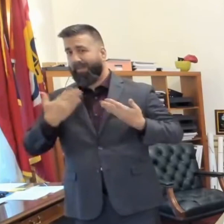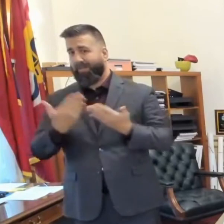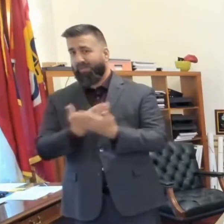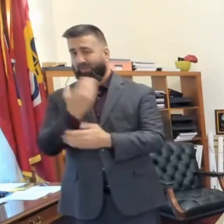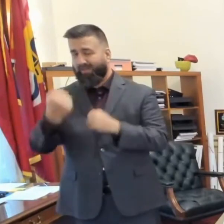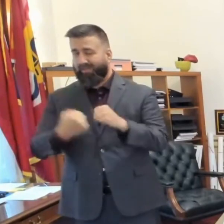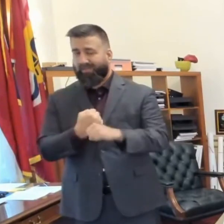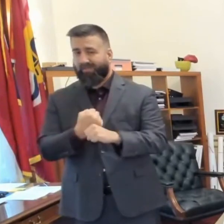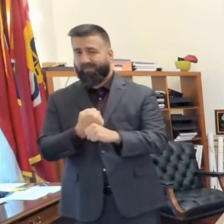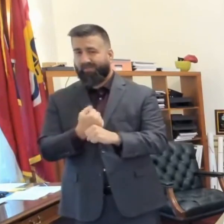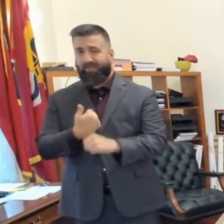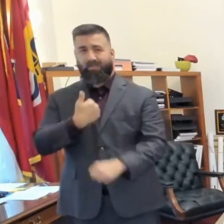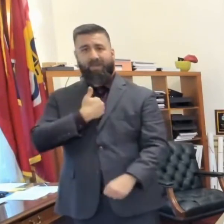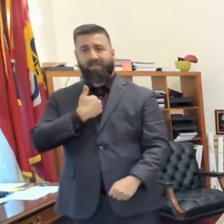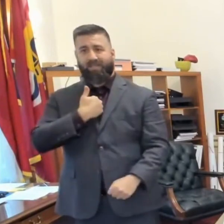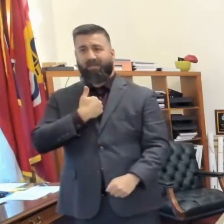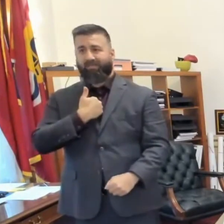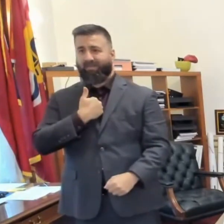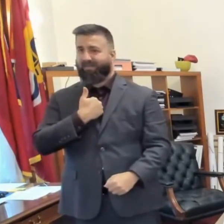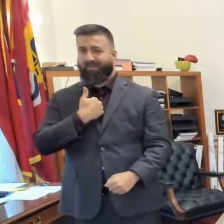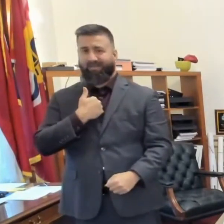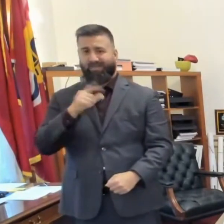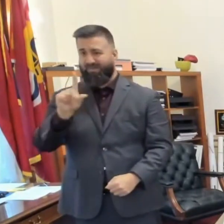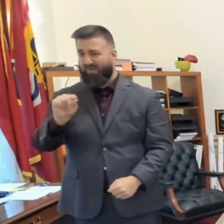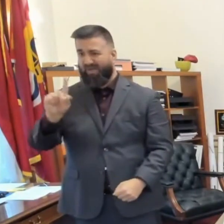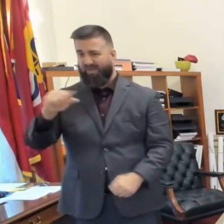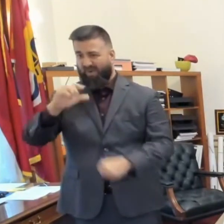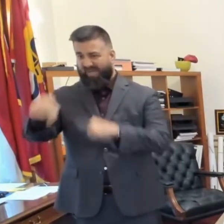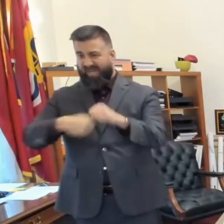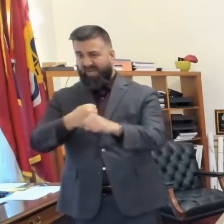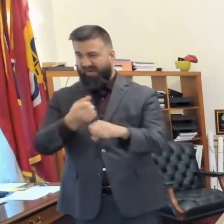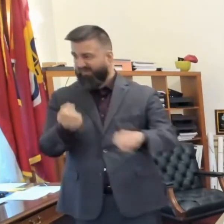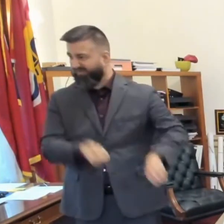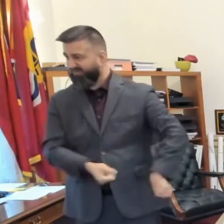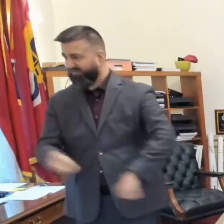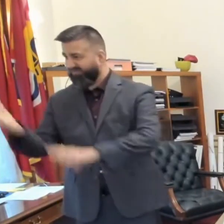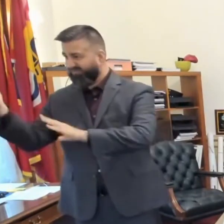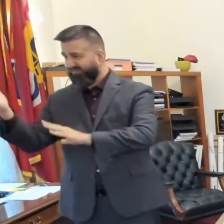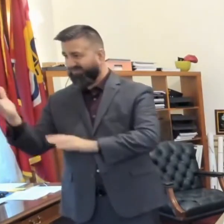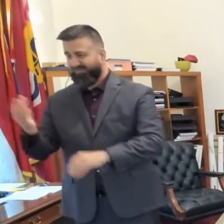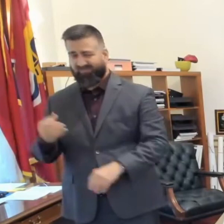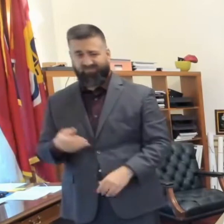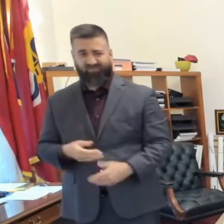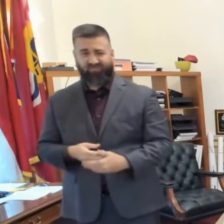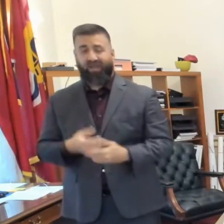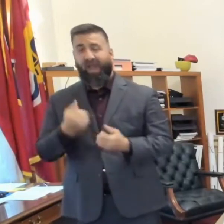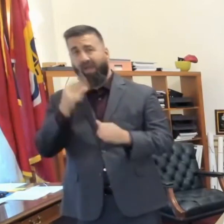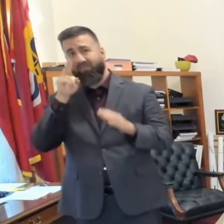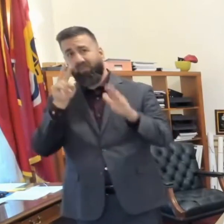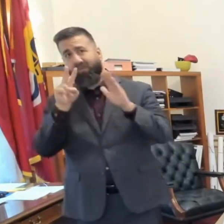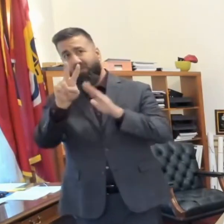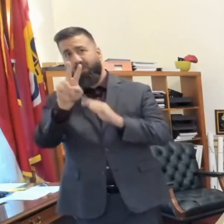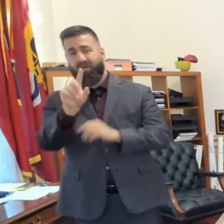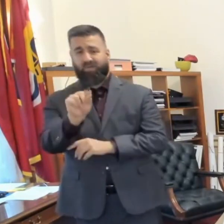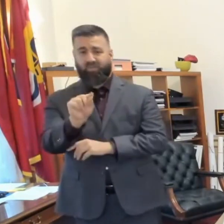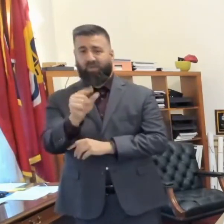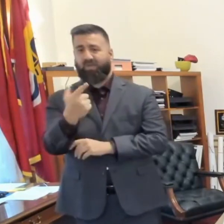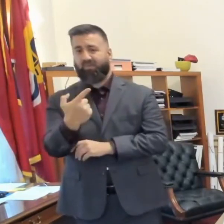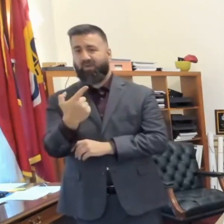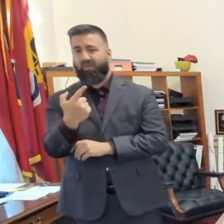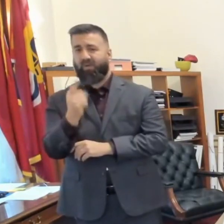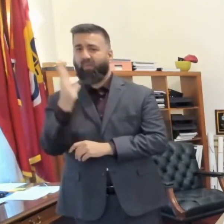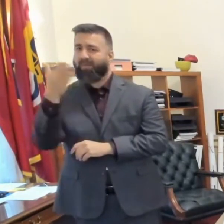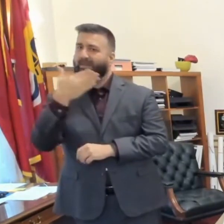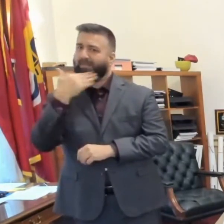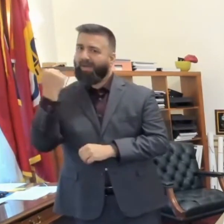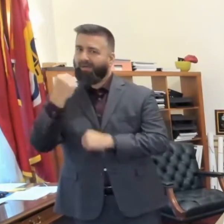for one, say good riddance to 2020. And I'm looking forward to 2021 being a better year. I think